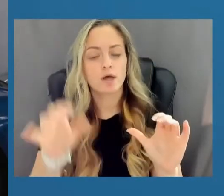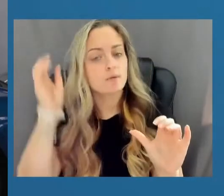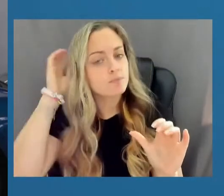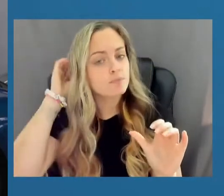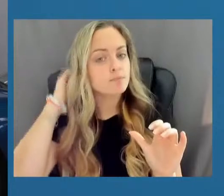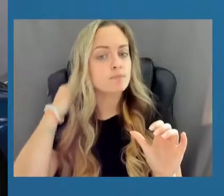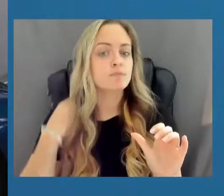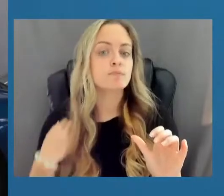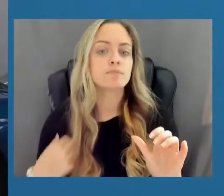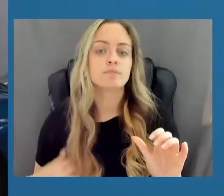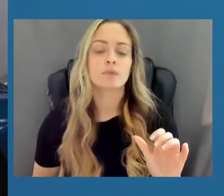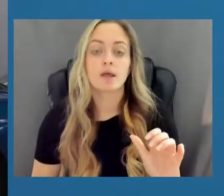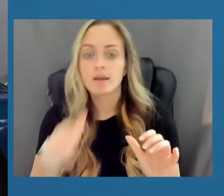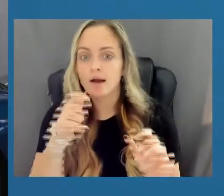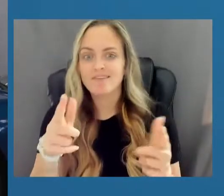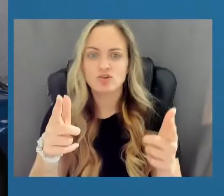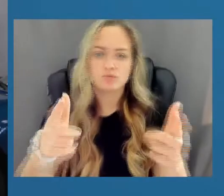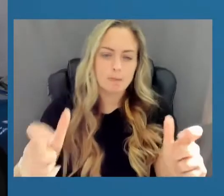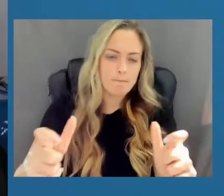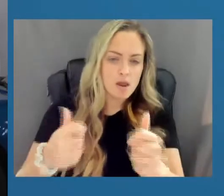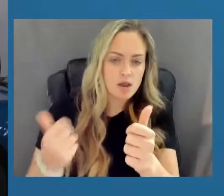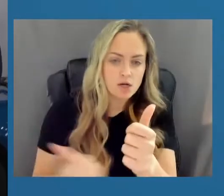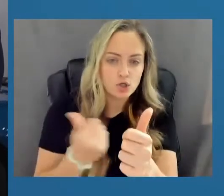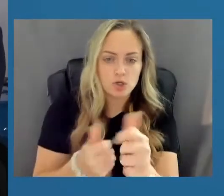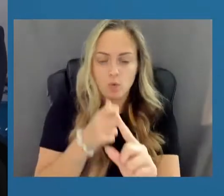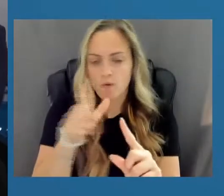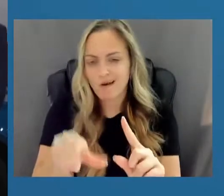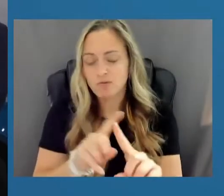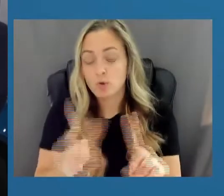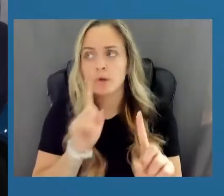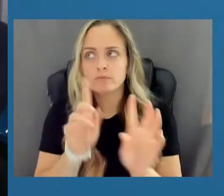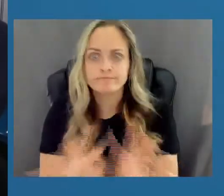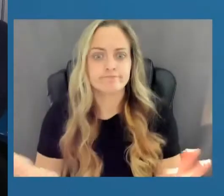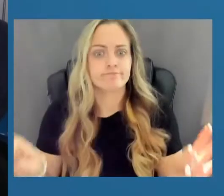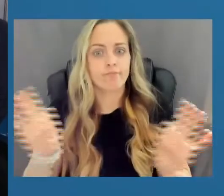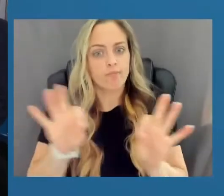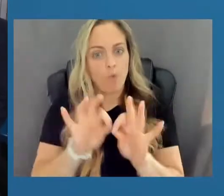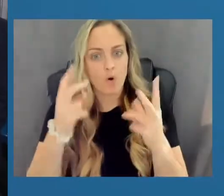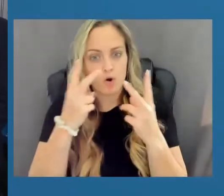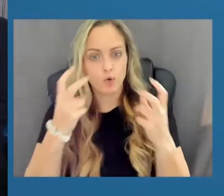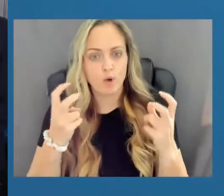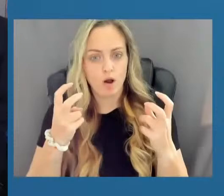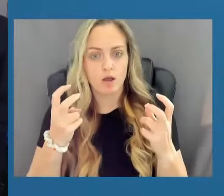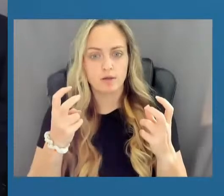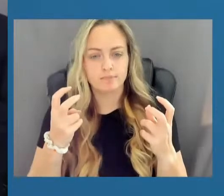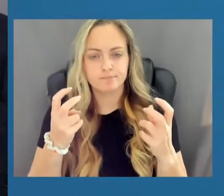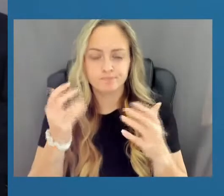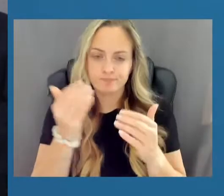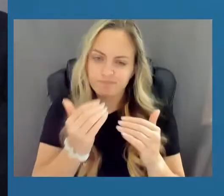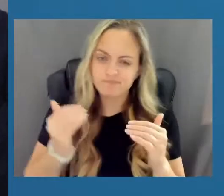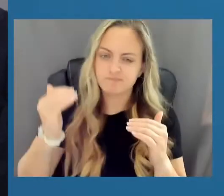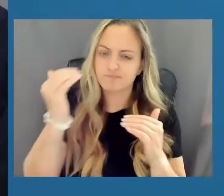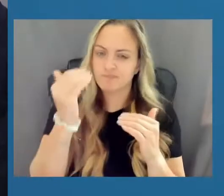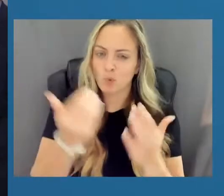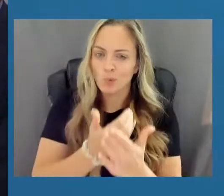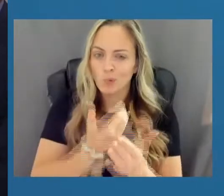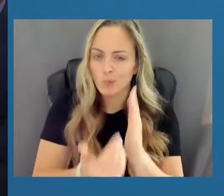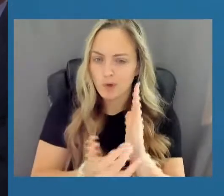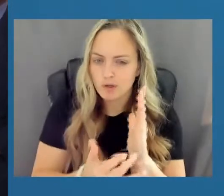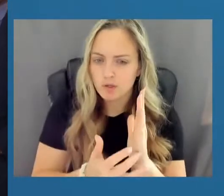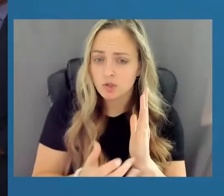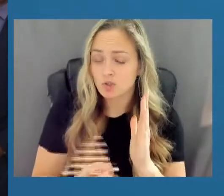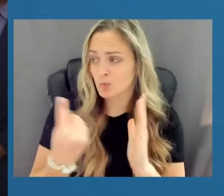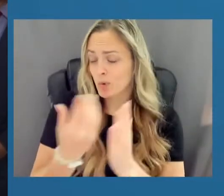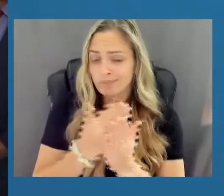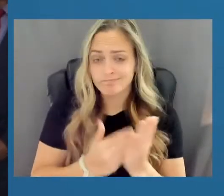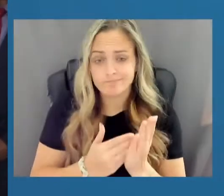chases. We'd be able to keep track of people. So these are really essential crime upgrades that represent just one aspect of our very